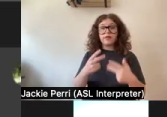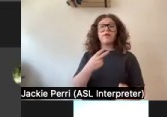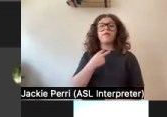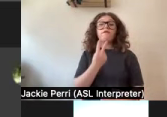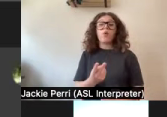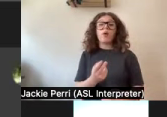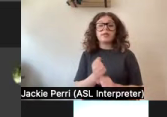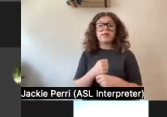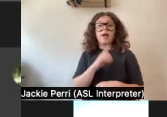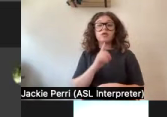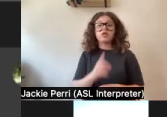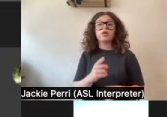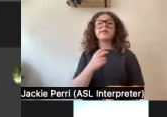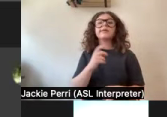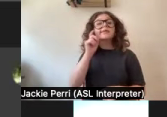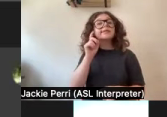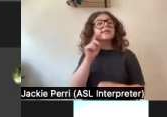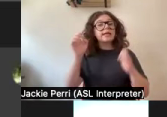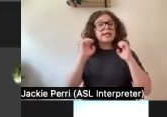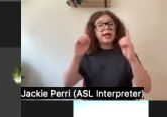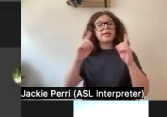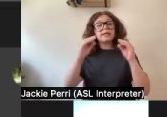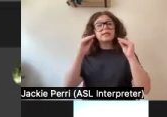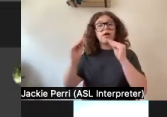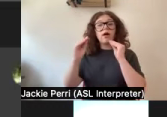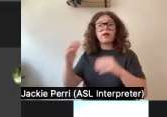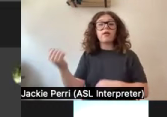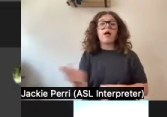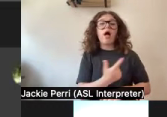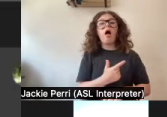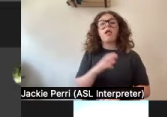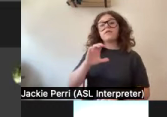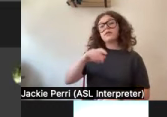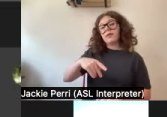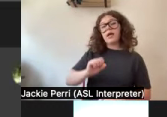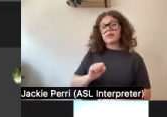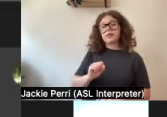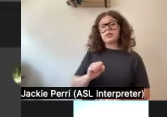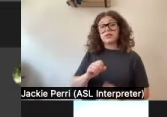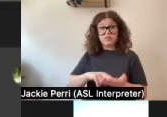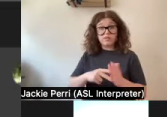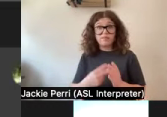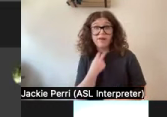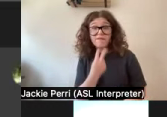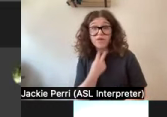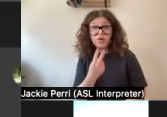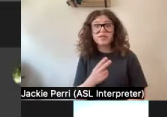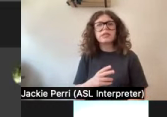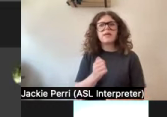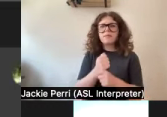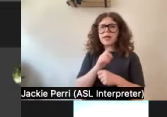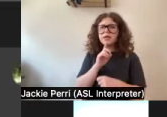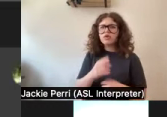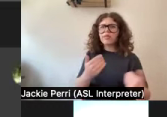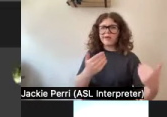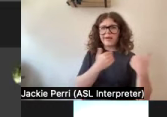is taught in all of CPS. And what we mean by a voice is ensuring that there's accountability